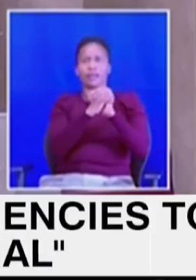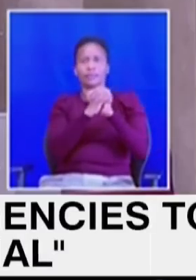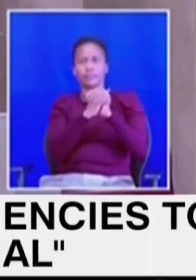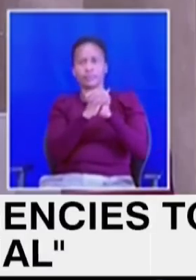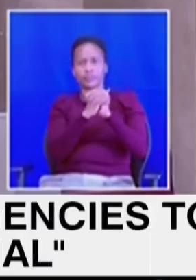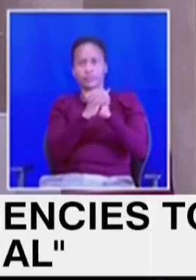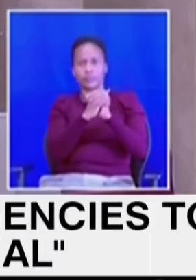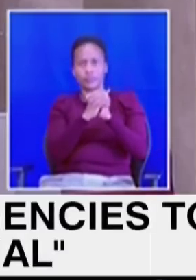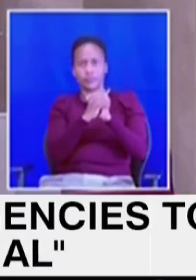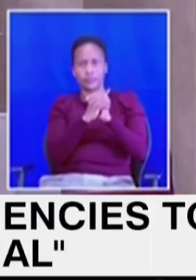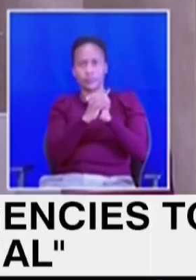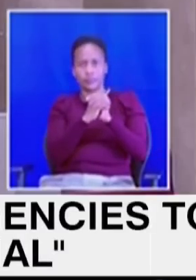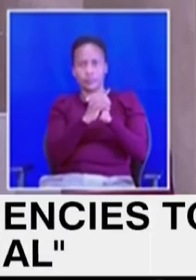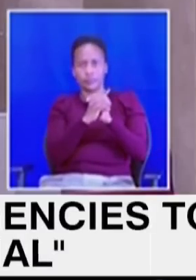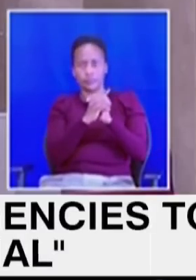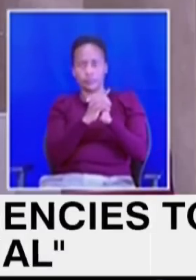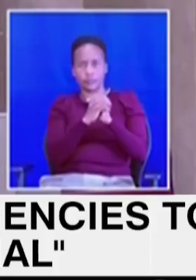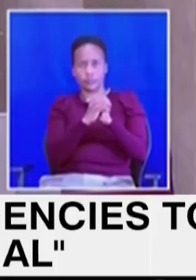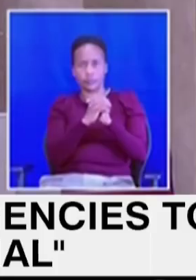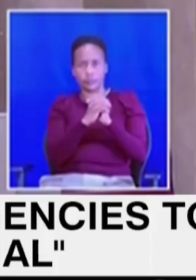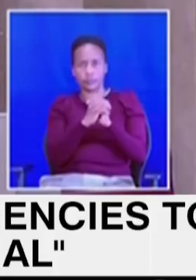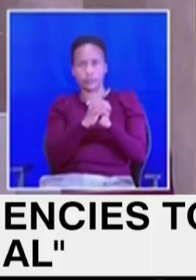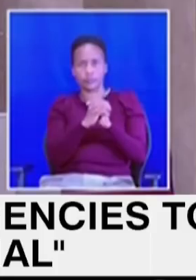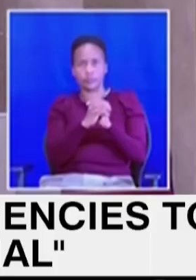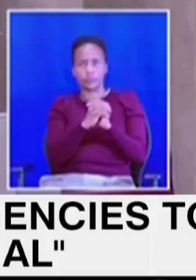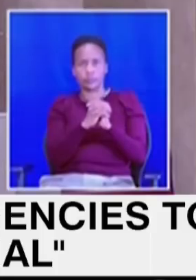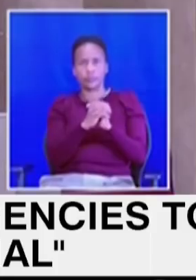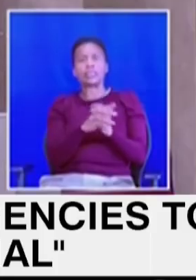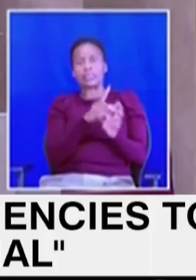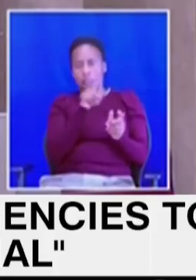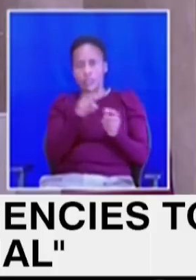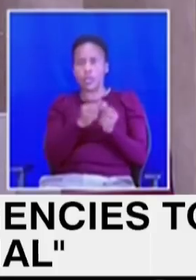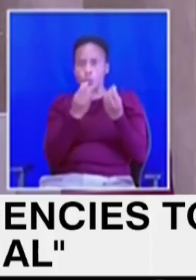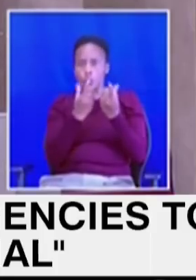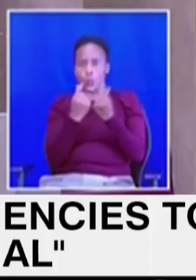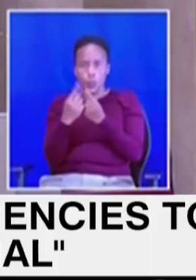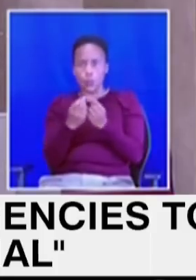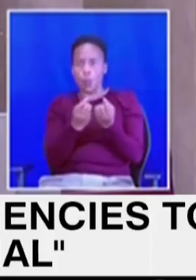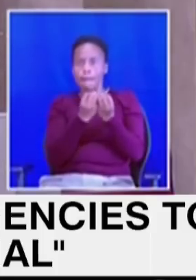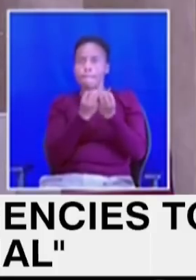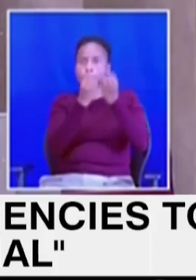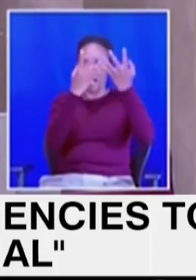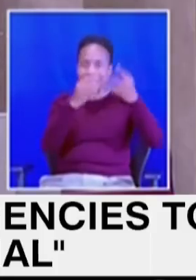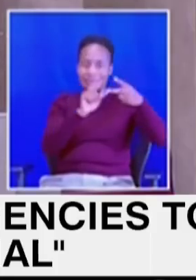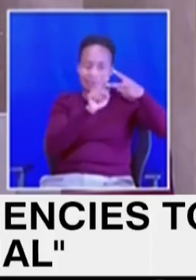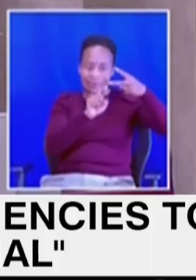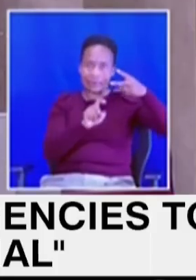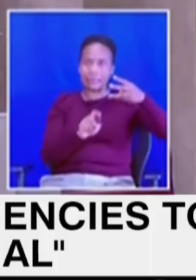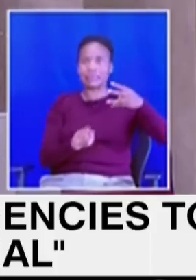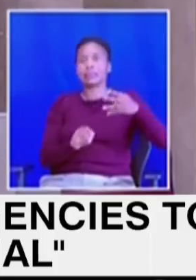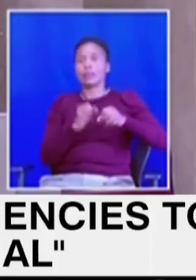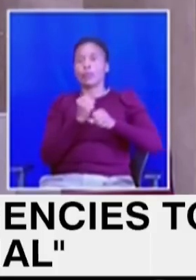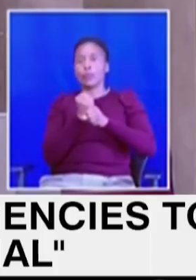They are taking what we call the multidisciplinary